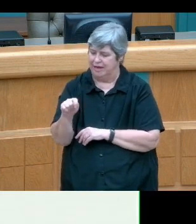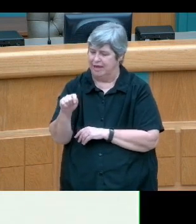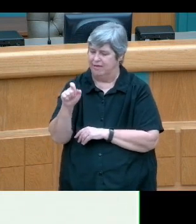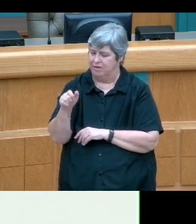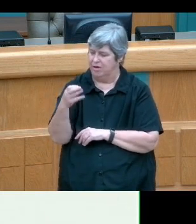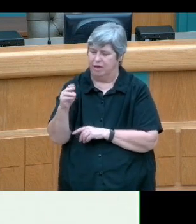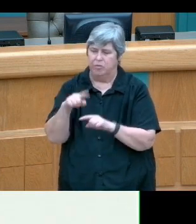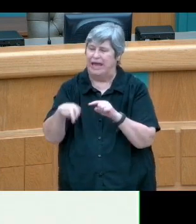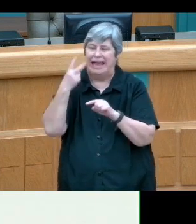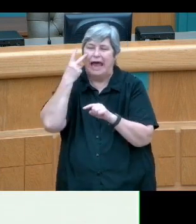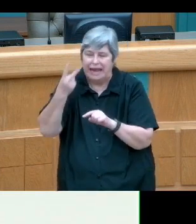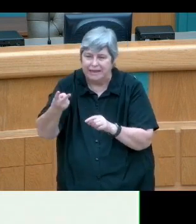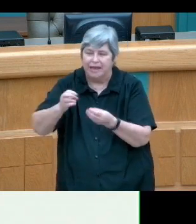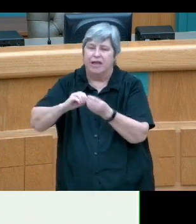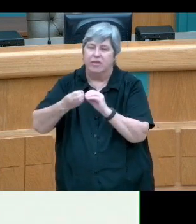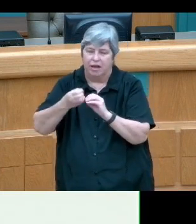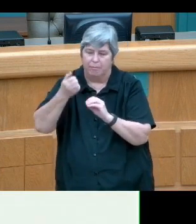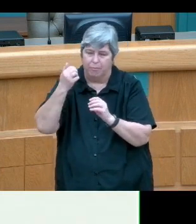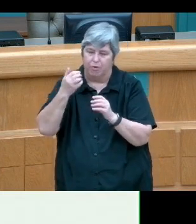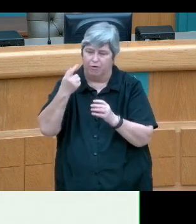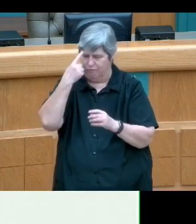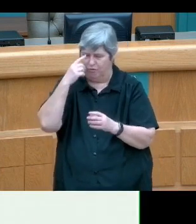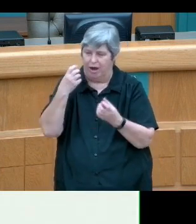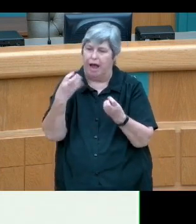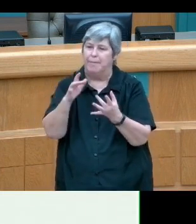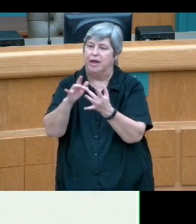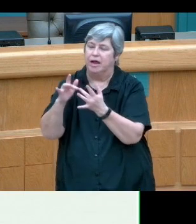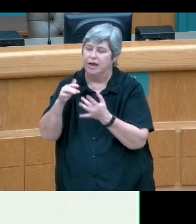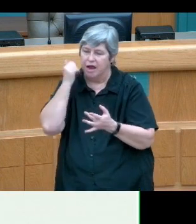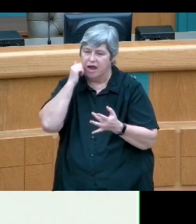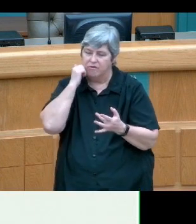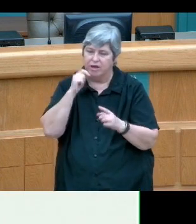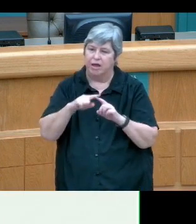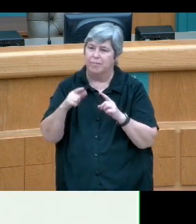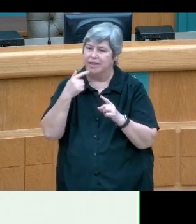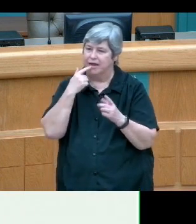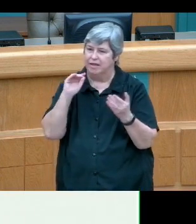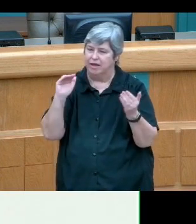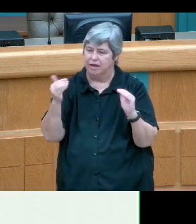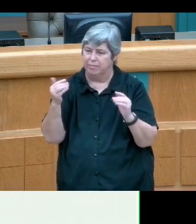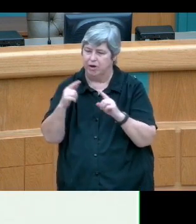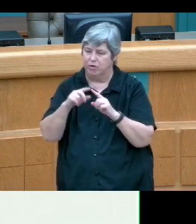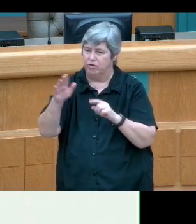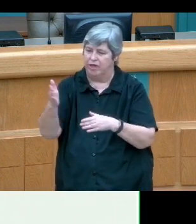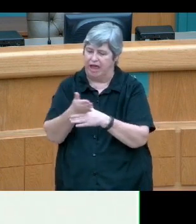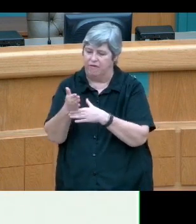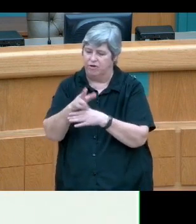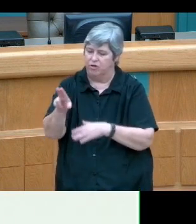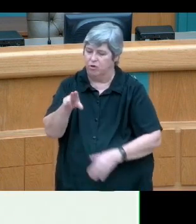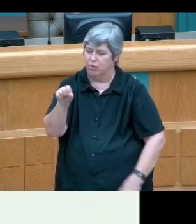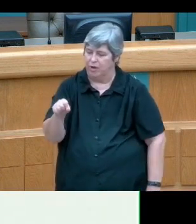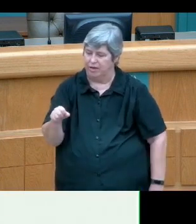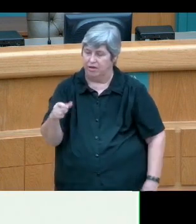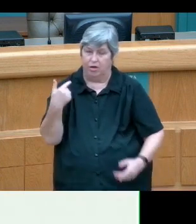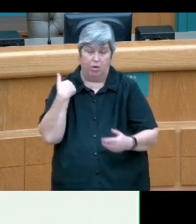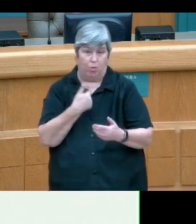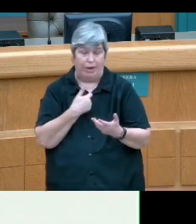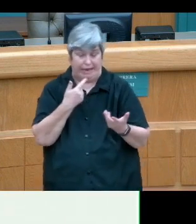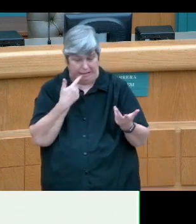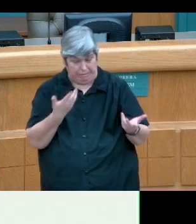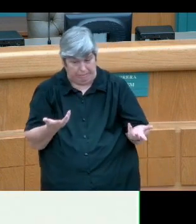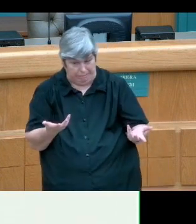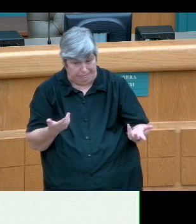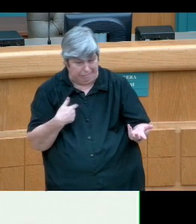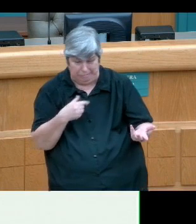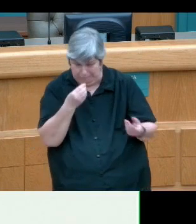number is, the number of contacts per day, but what they did do was they made it relative to the average of the United States. What we did was said, well,